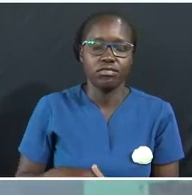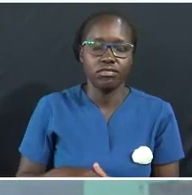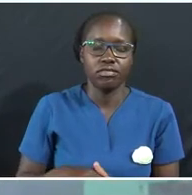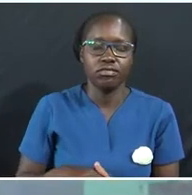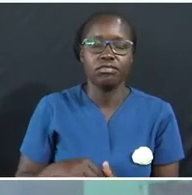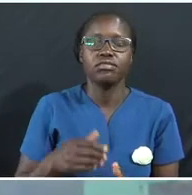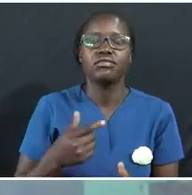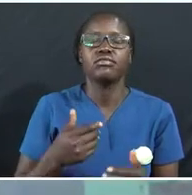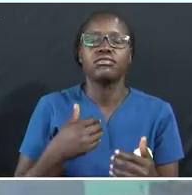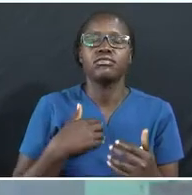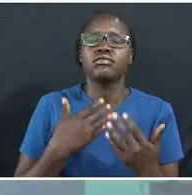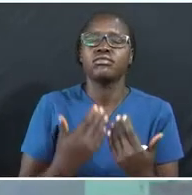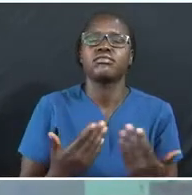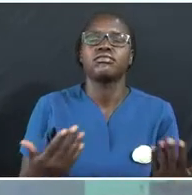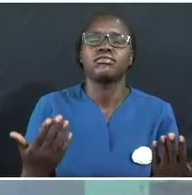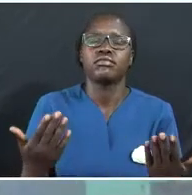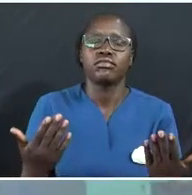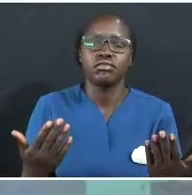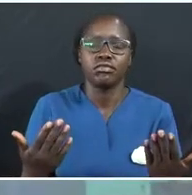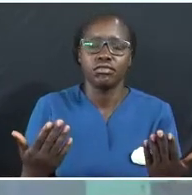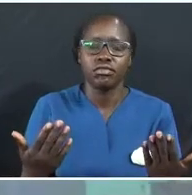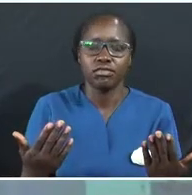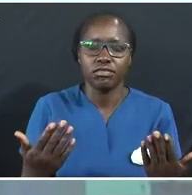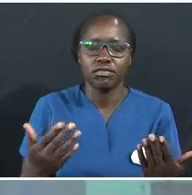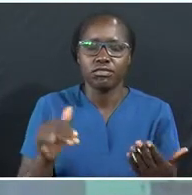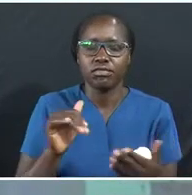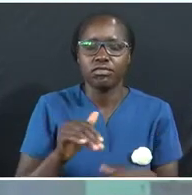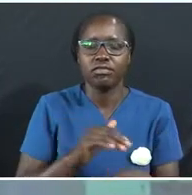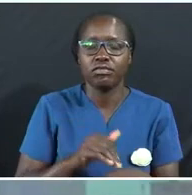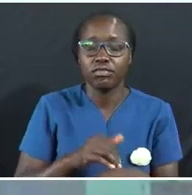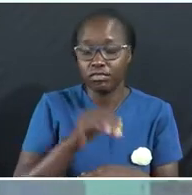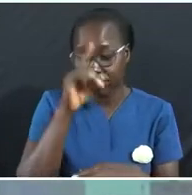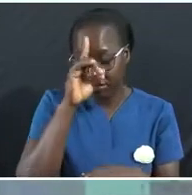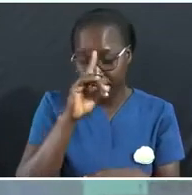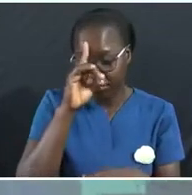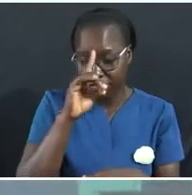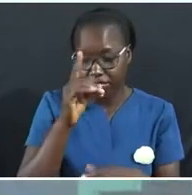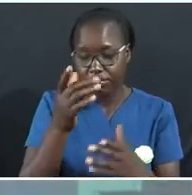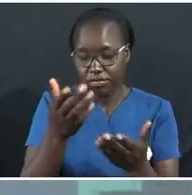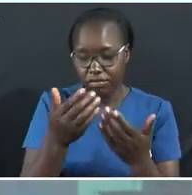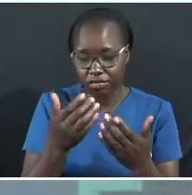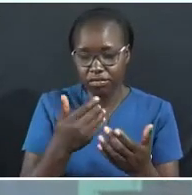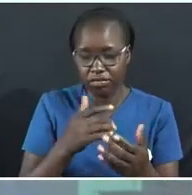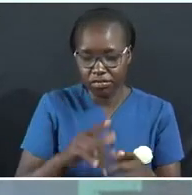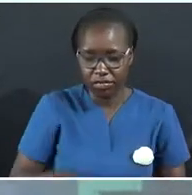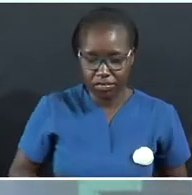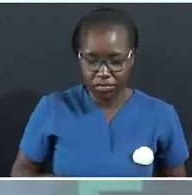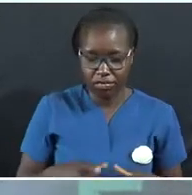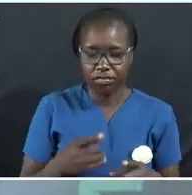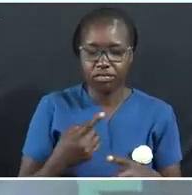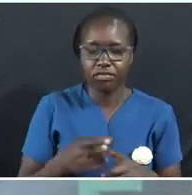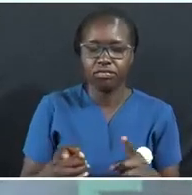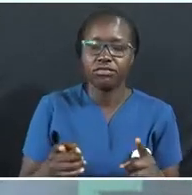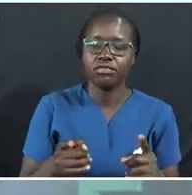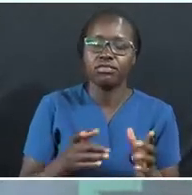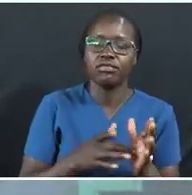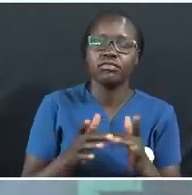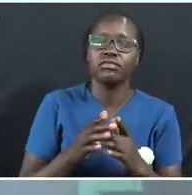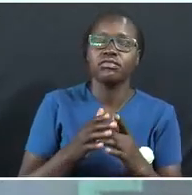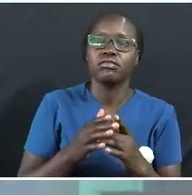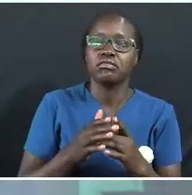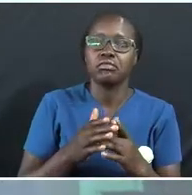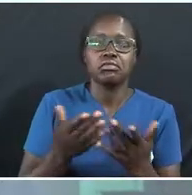We have things that we call them urgent, and indeed they are urgent in our lives. But the most urgent thing is that Jesus, you are